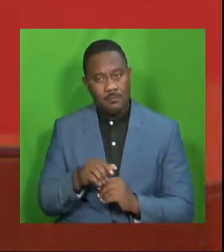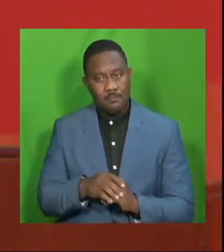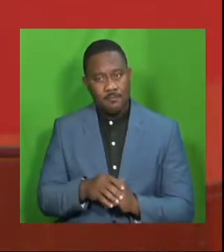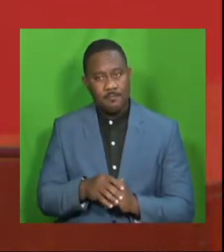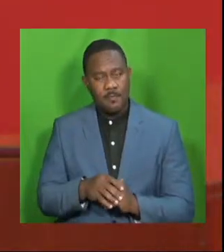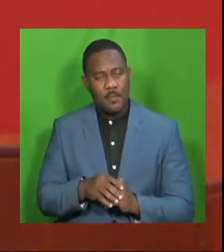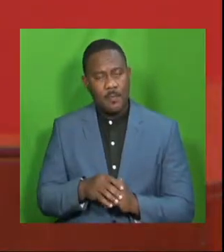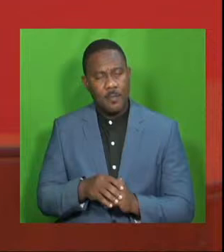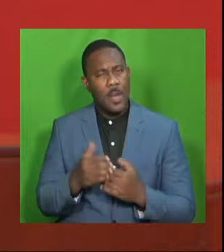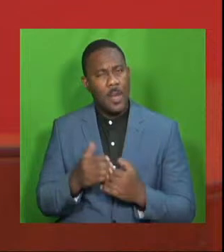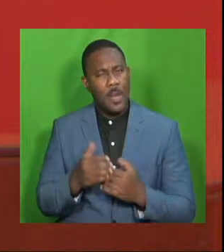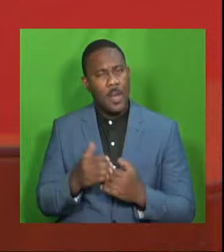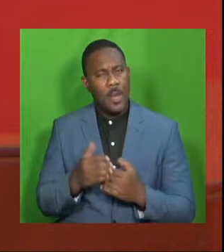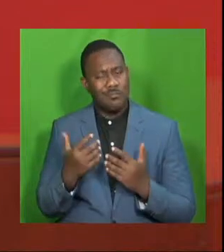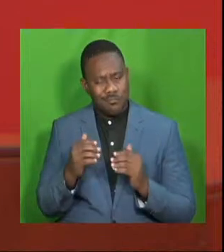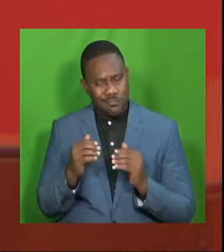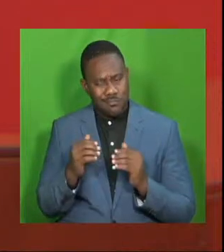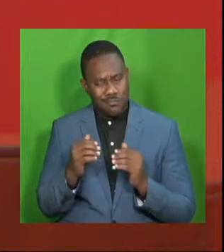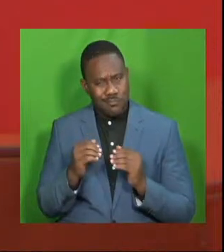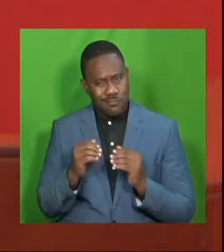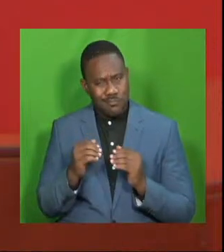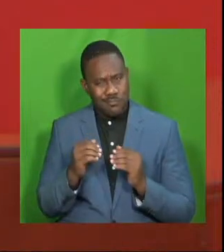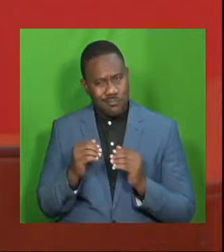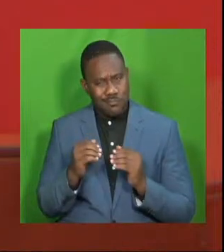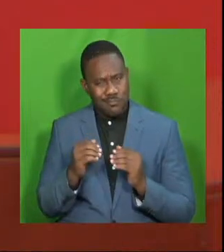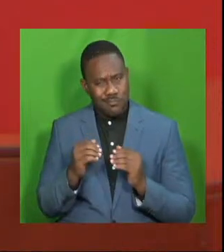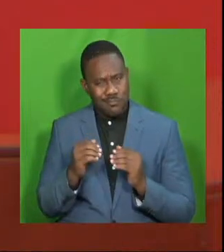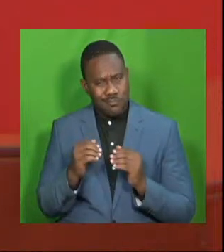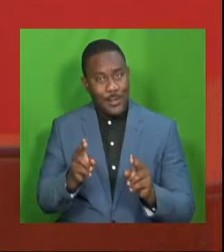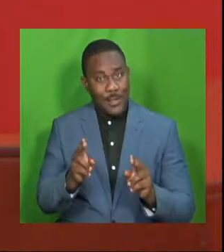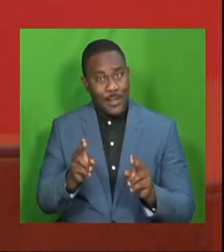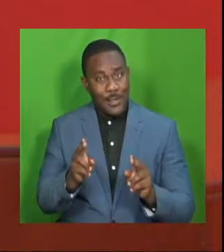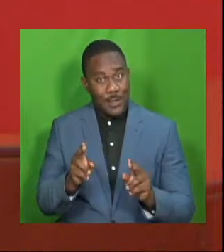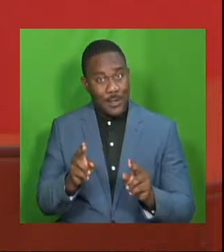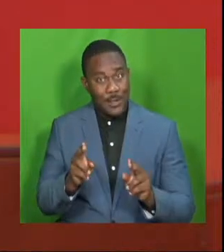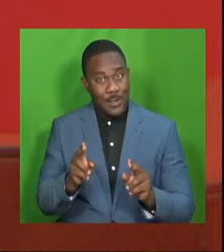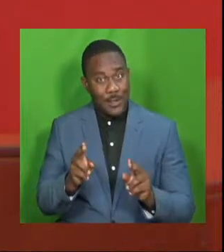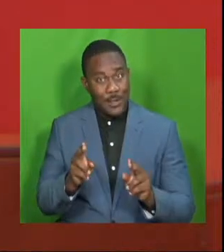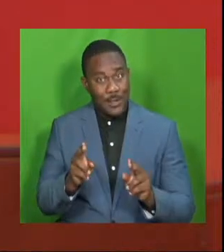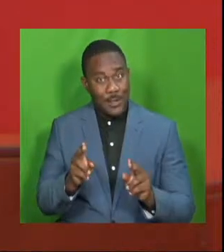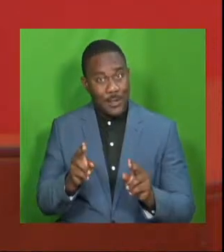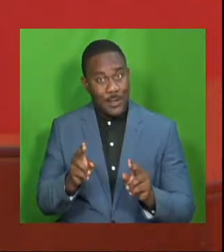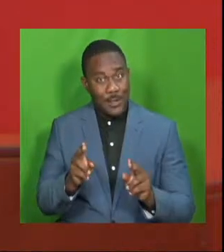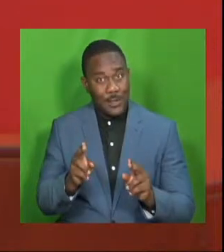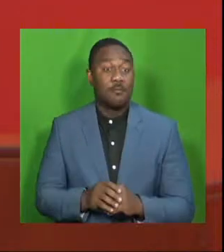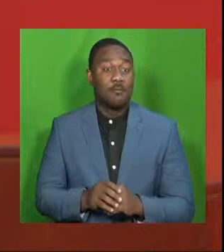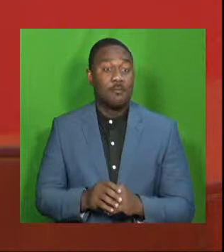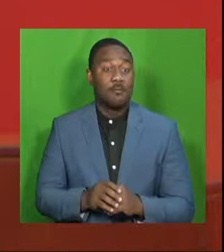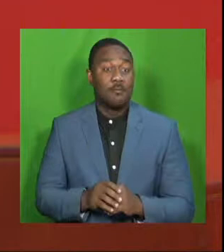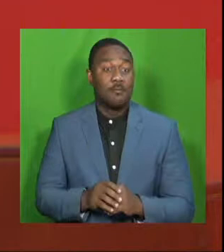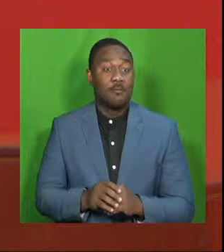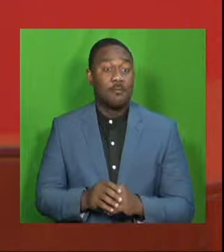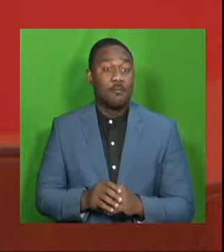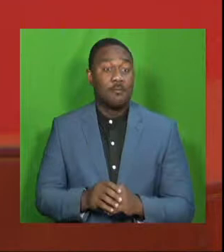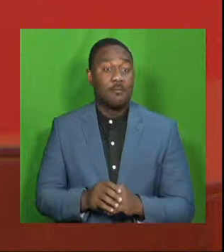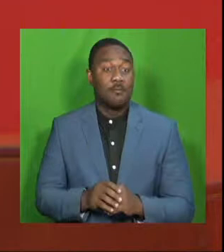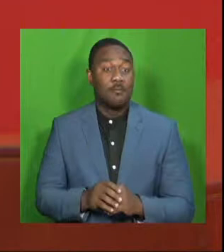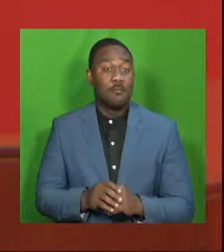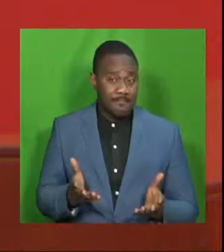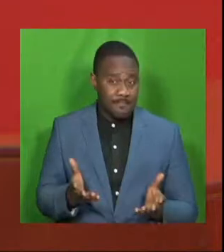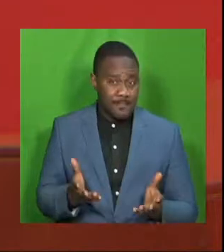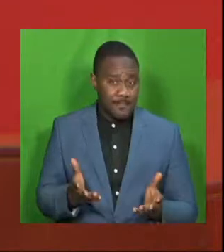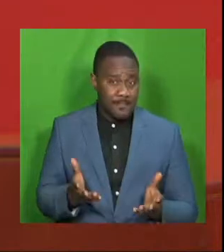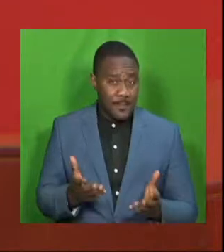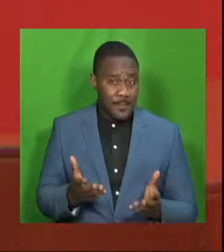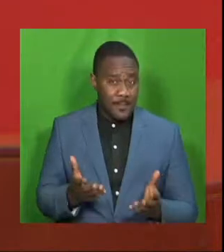We have some urgent questions. Honourable Leader, urgent questions, are you